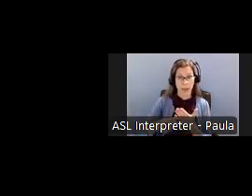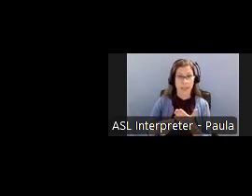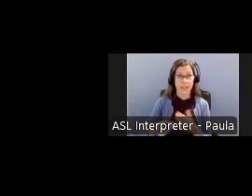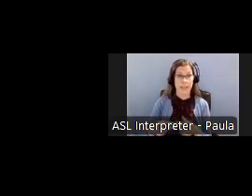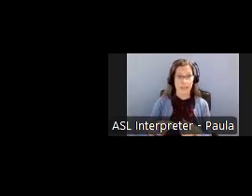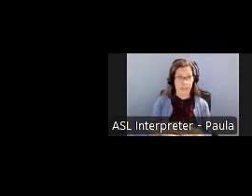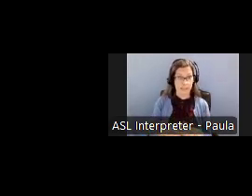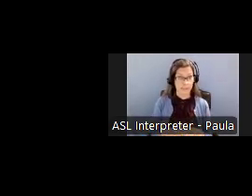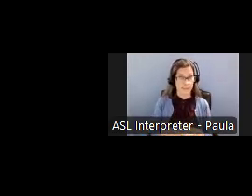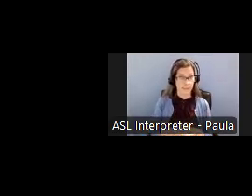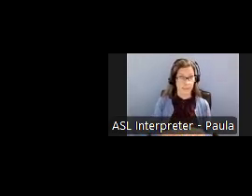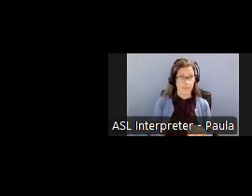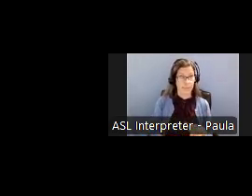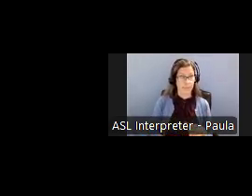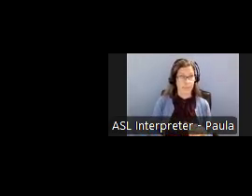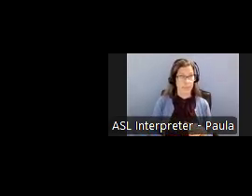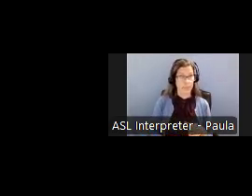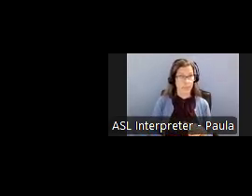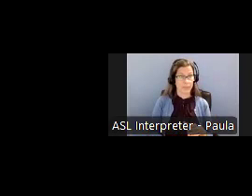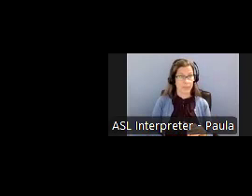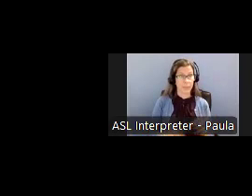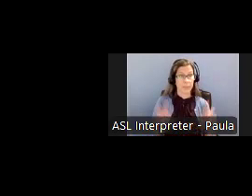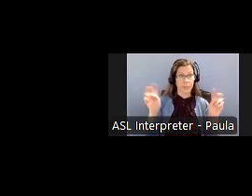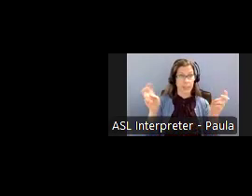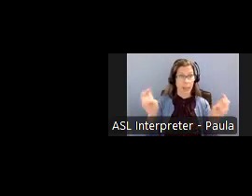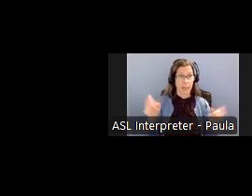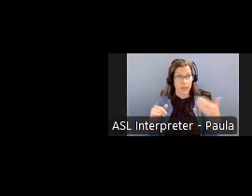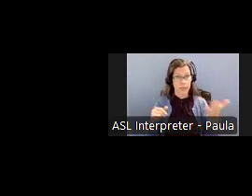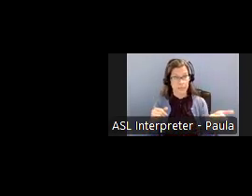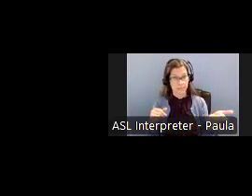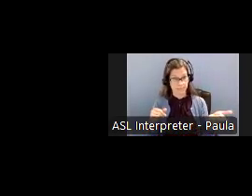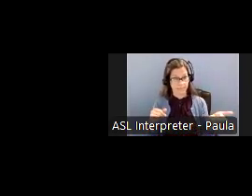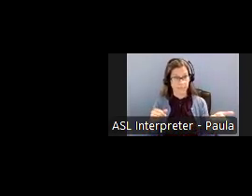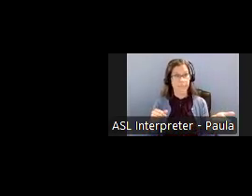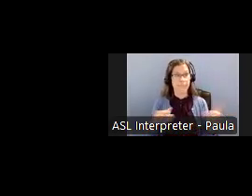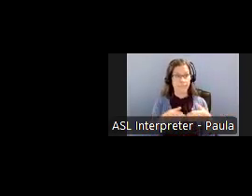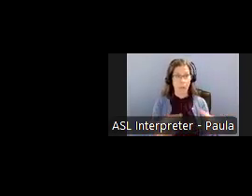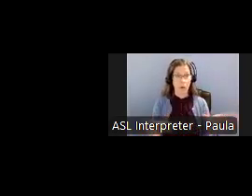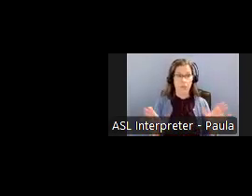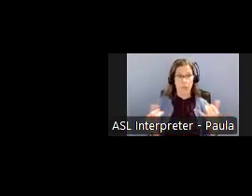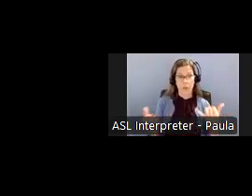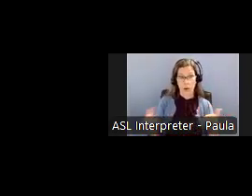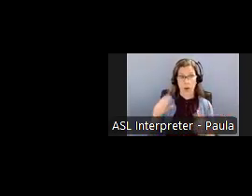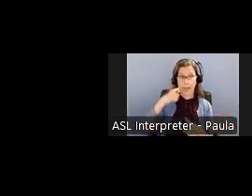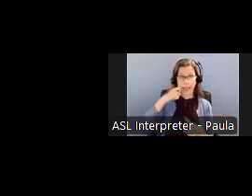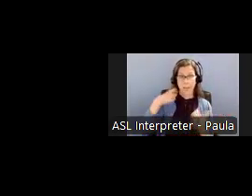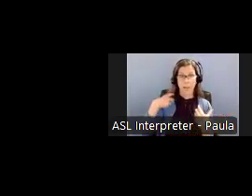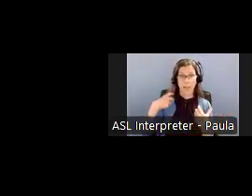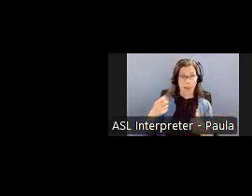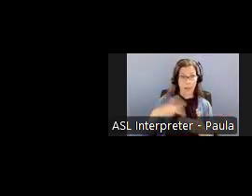please. So the topics we'll be covering, we're going to do a quick overview of the current Apple Health